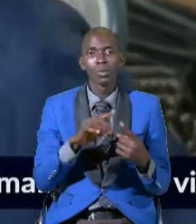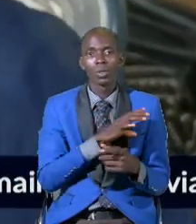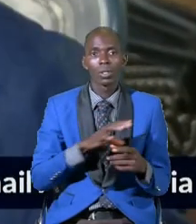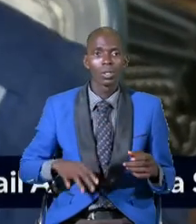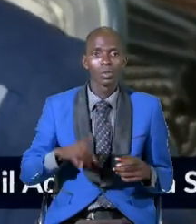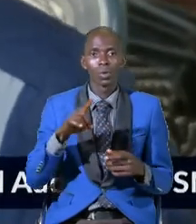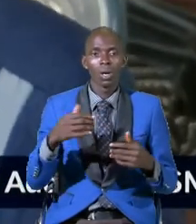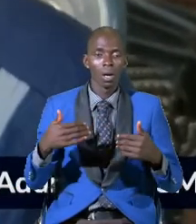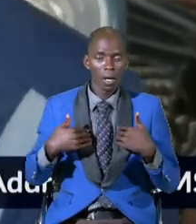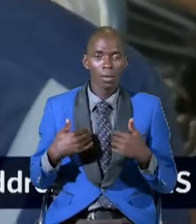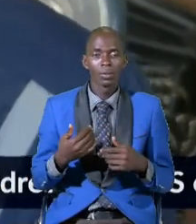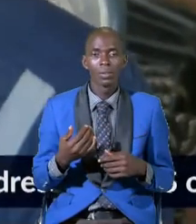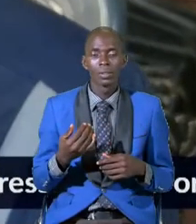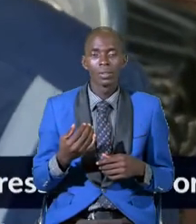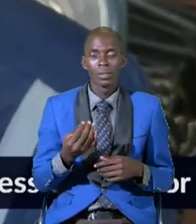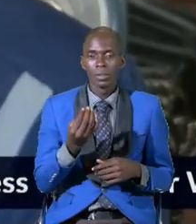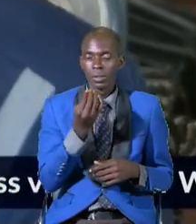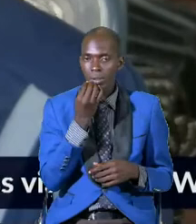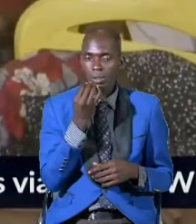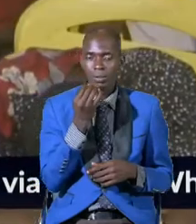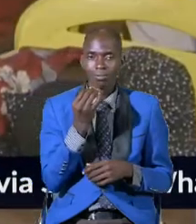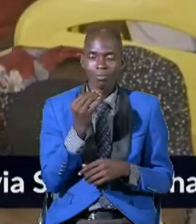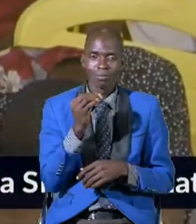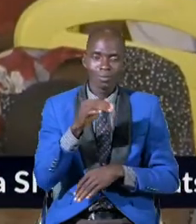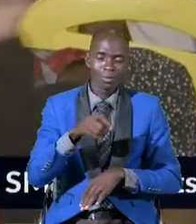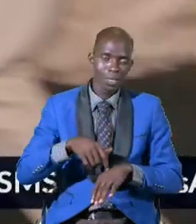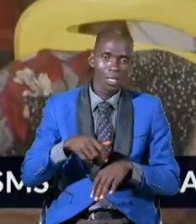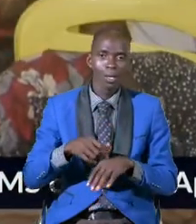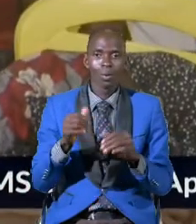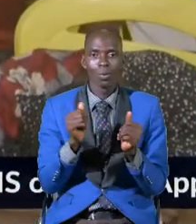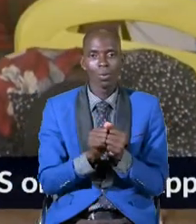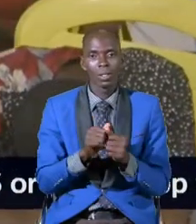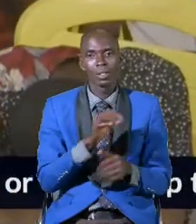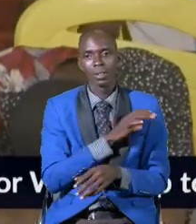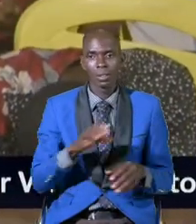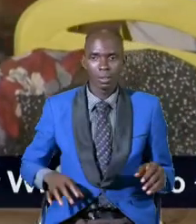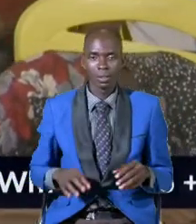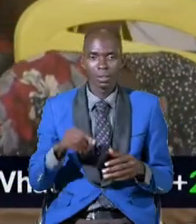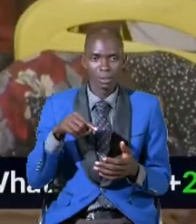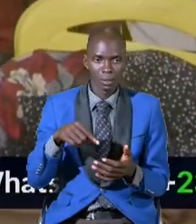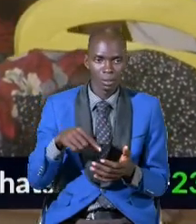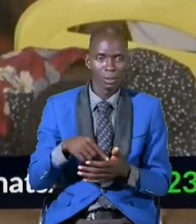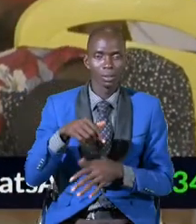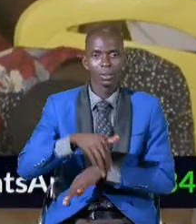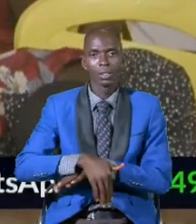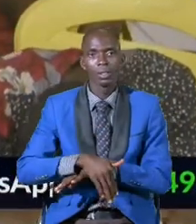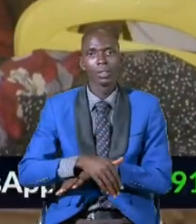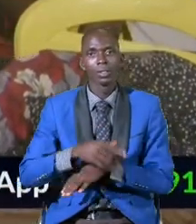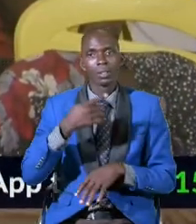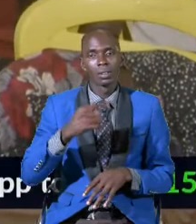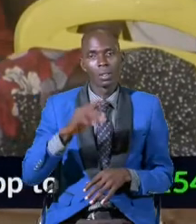hall. You can join us there as we have a quality time with you. The man of God will be coming